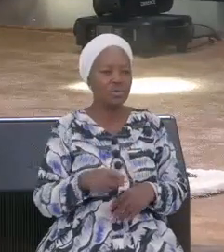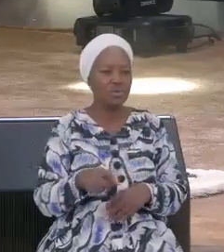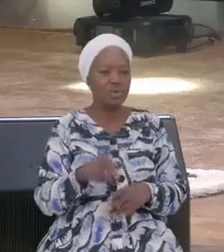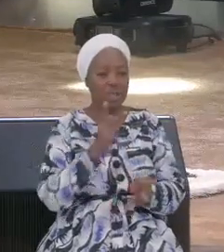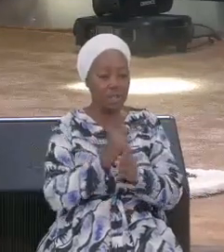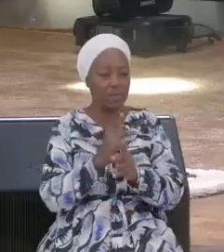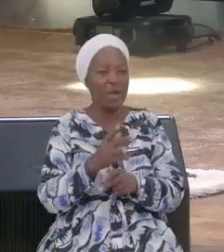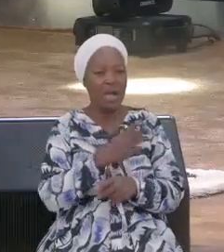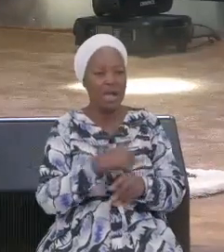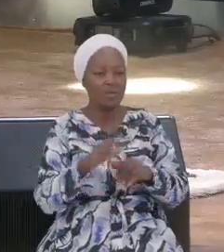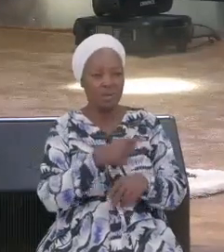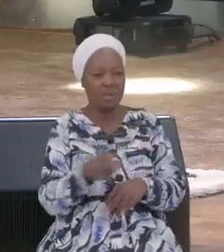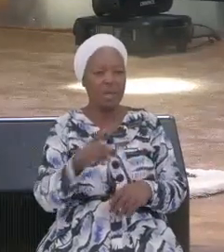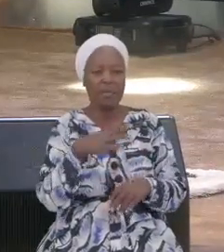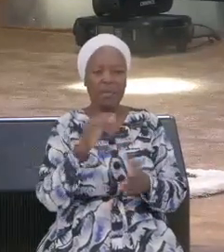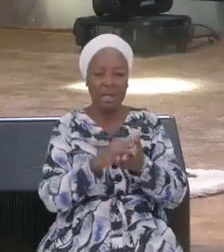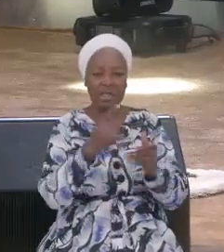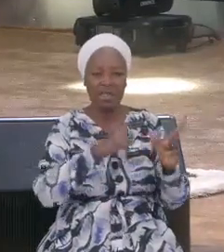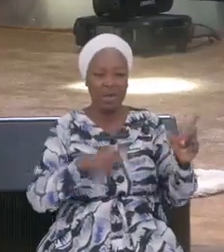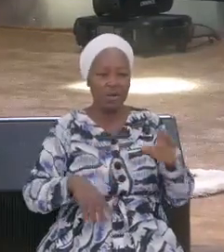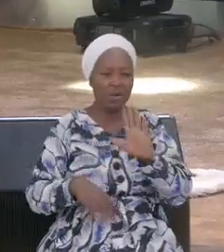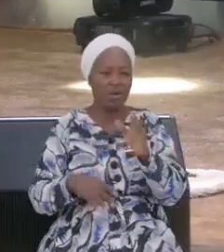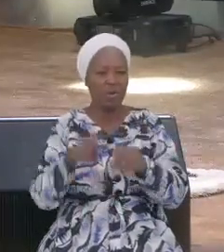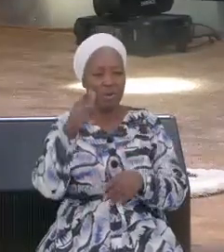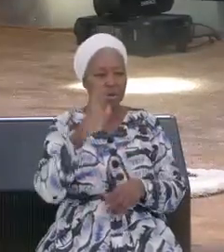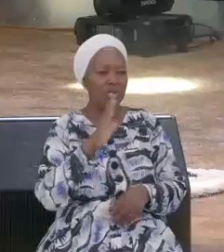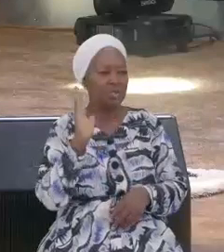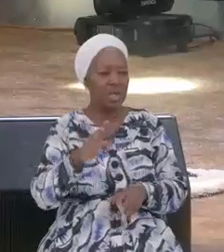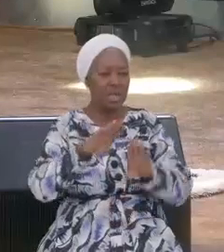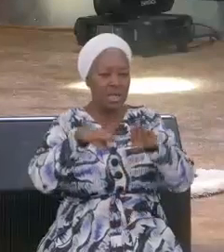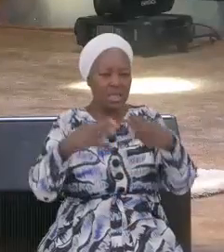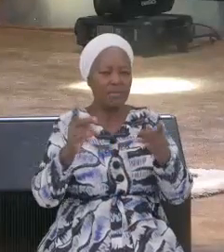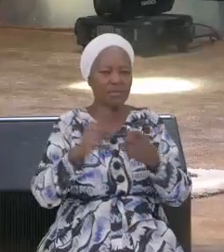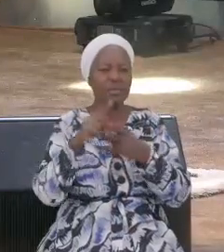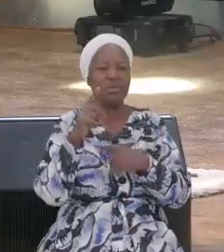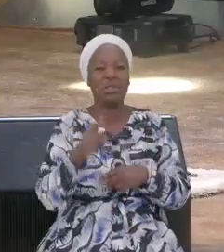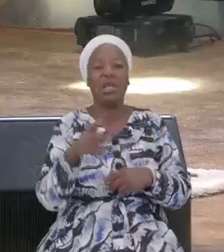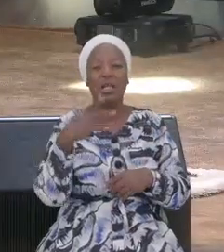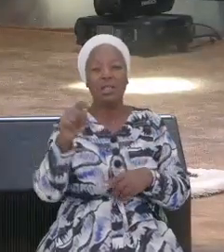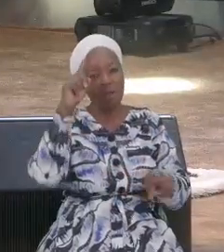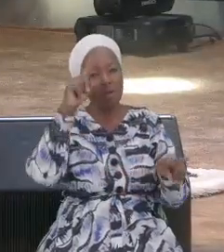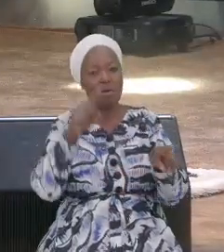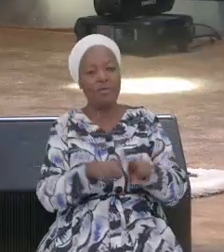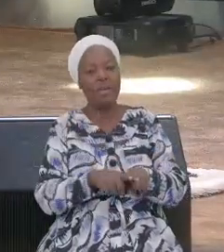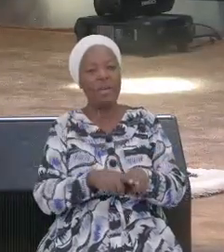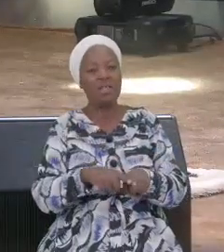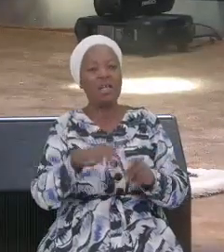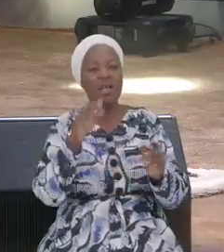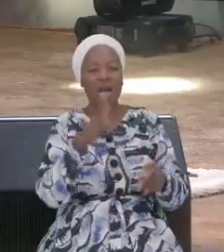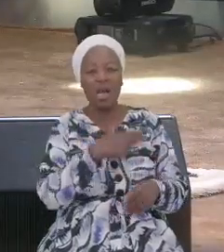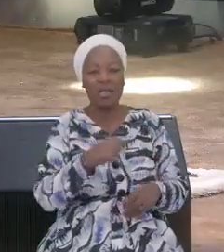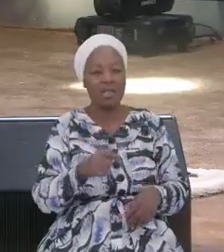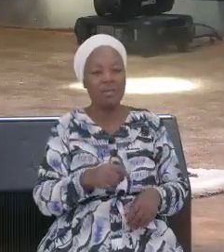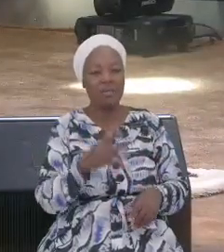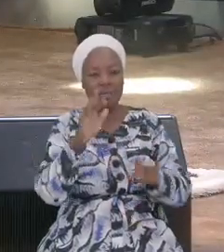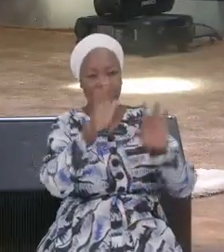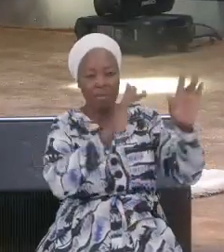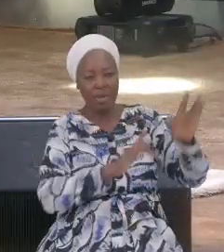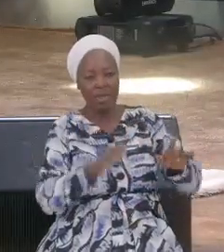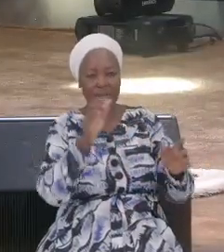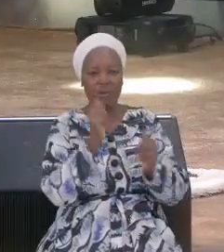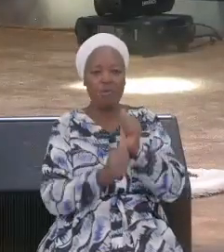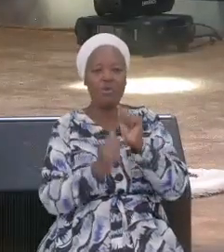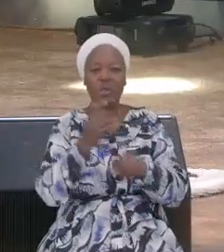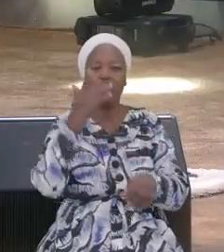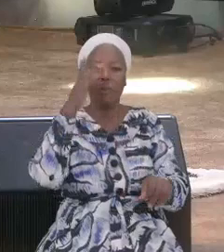the Lord thy God shall keep unto thee the covenant and the mercy which is